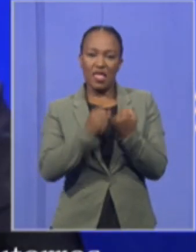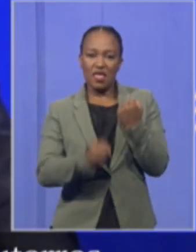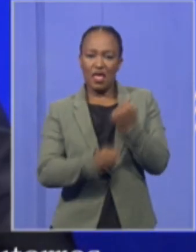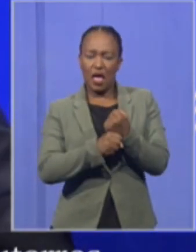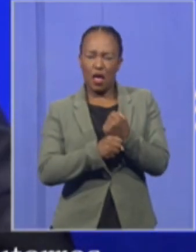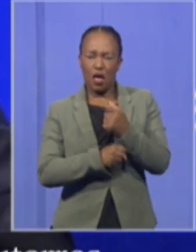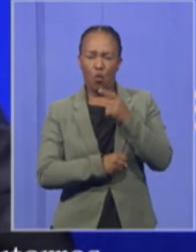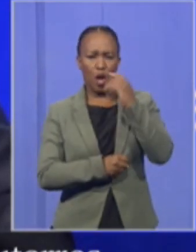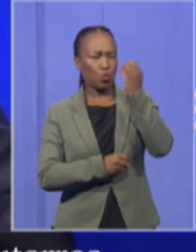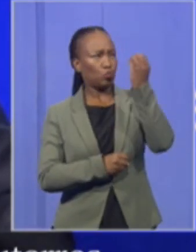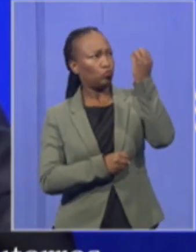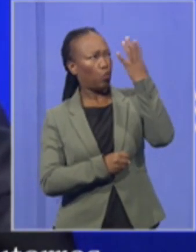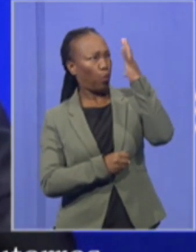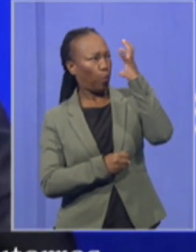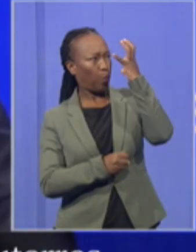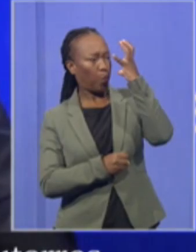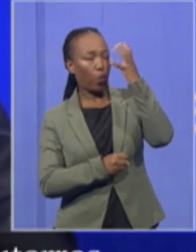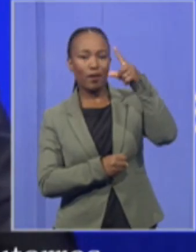in history.